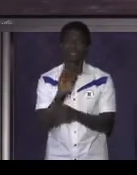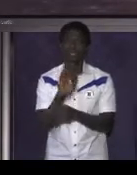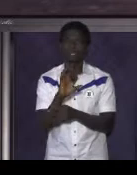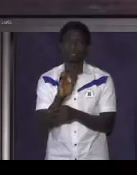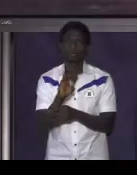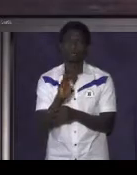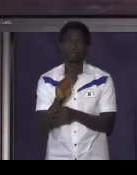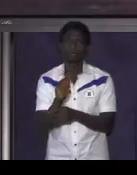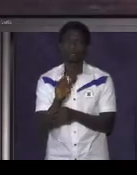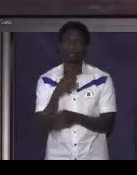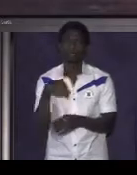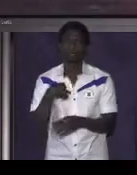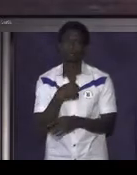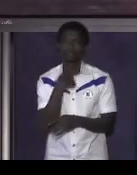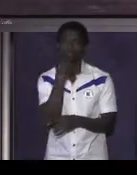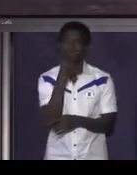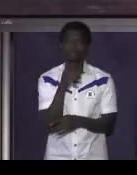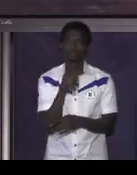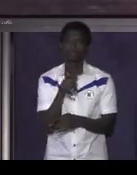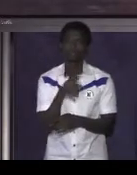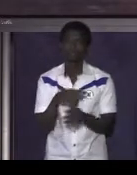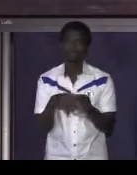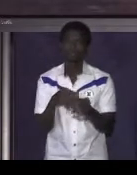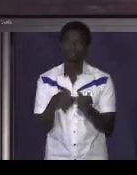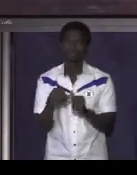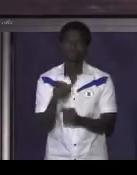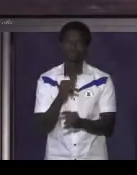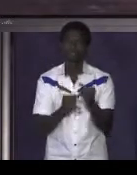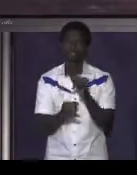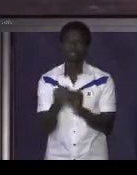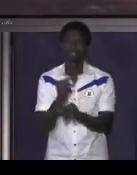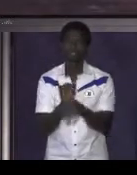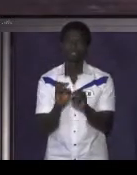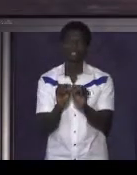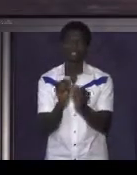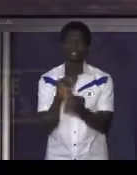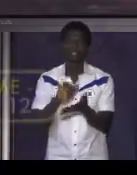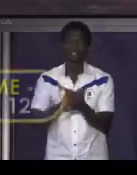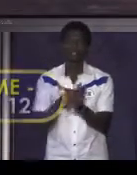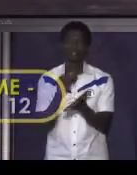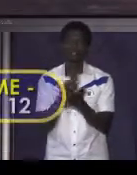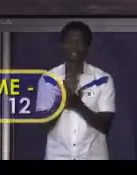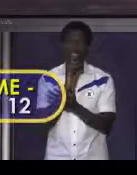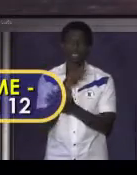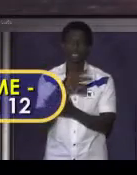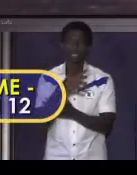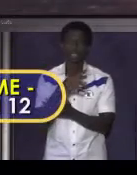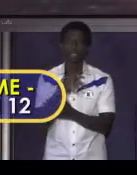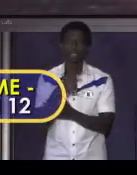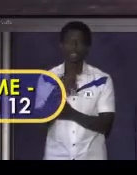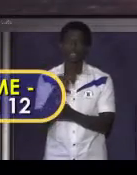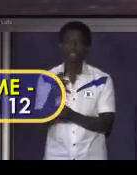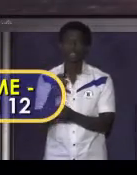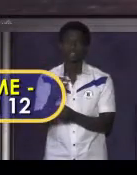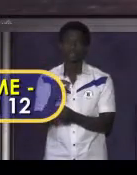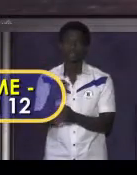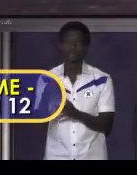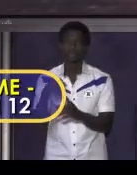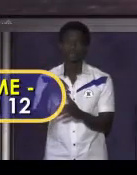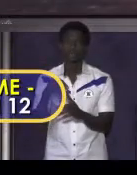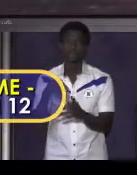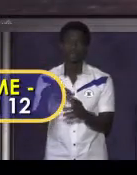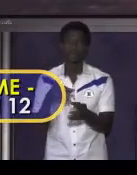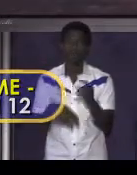You know, we told you about international organizations, those are regional and those are global association